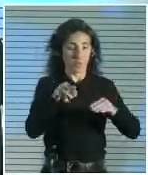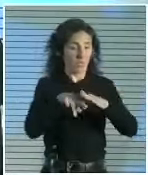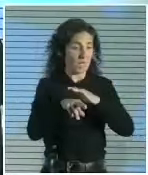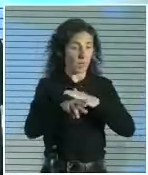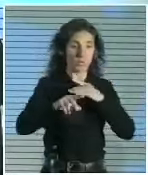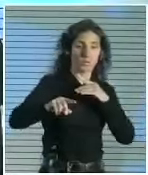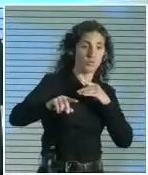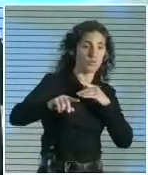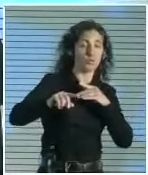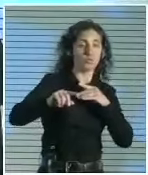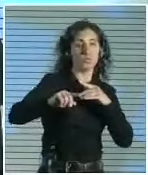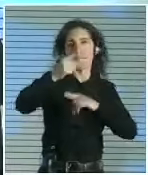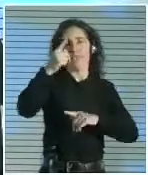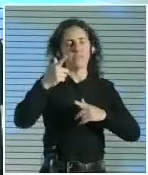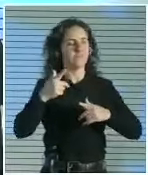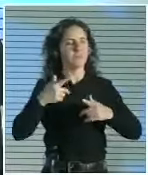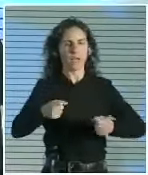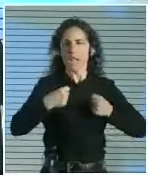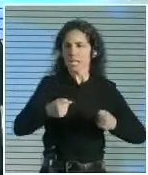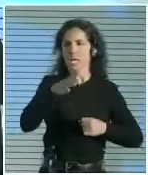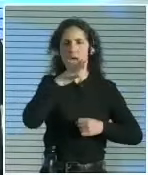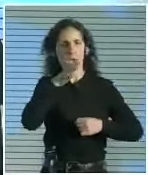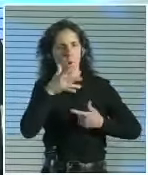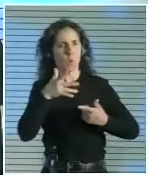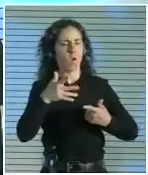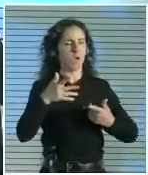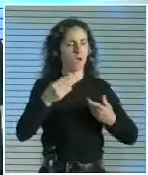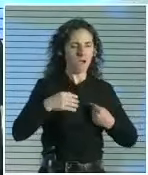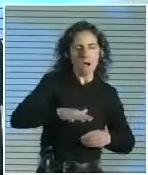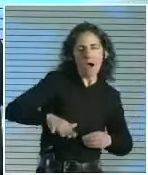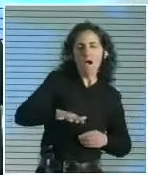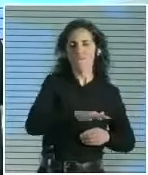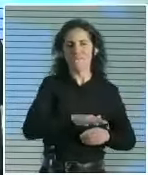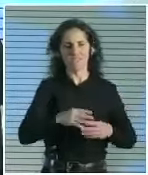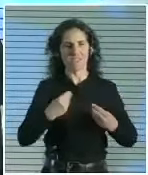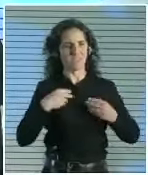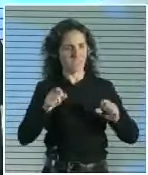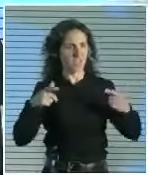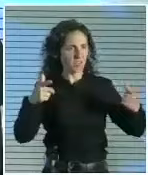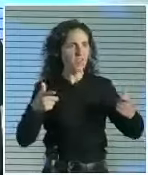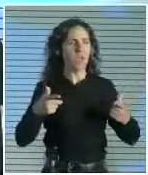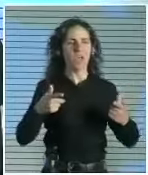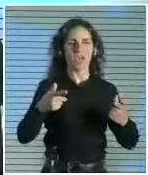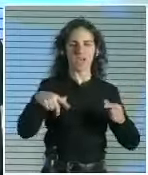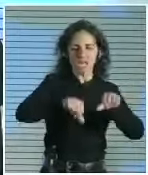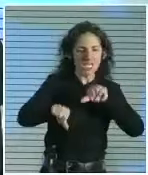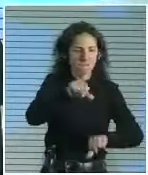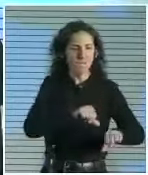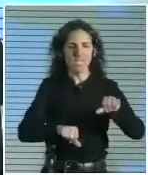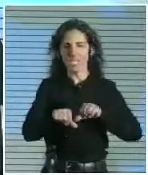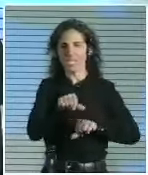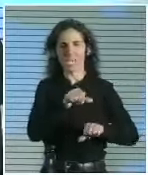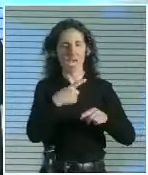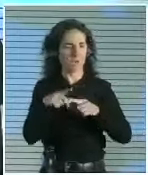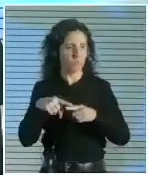energy, water, wildlife habitat, chemicals than any other production. And then we ship it all around the world to have the